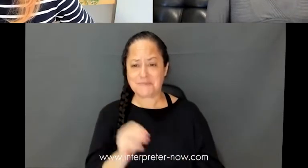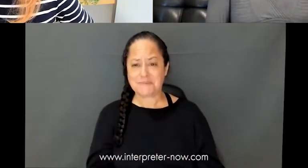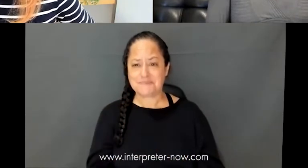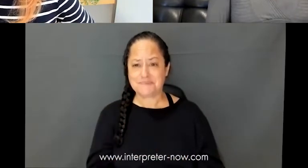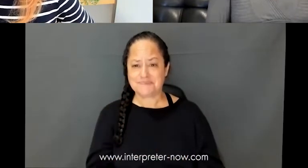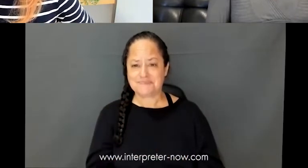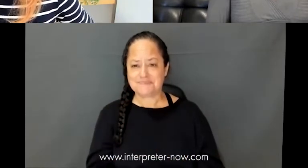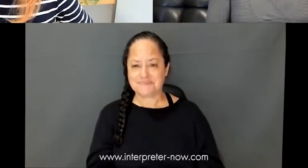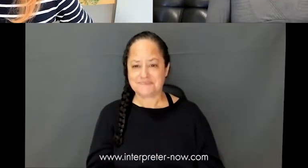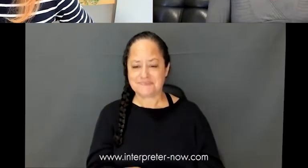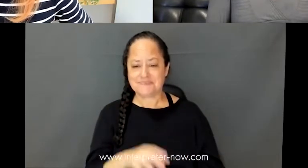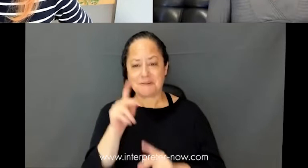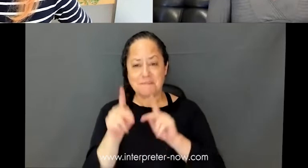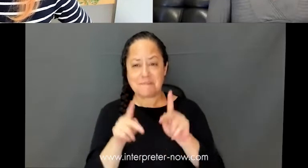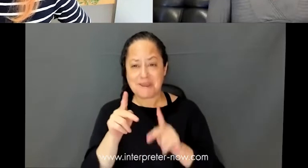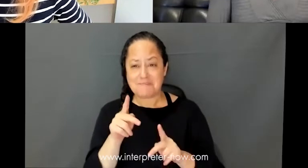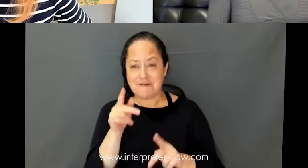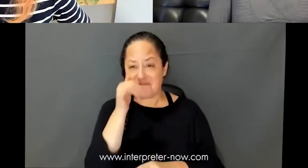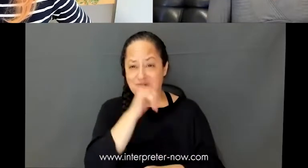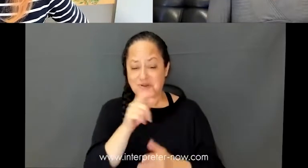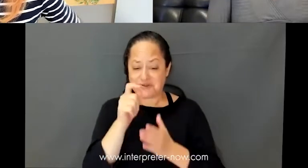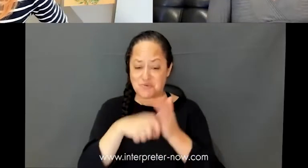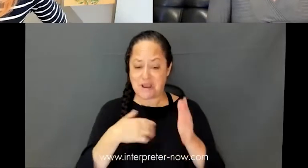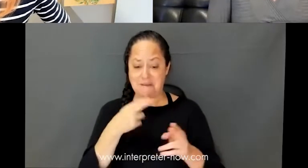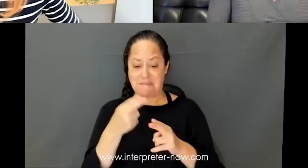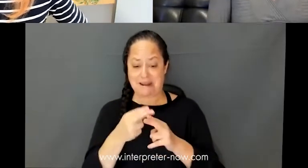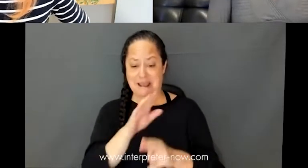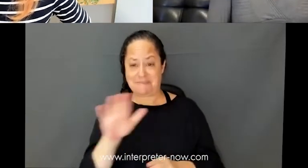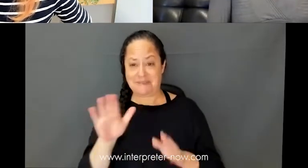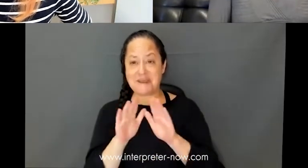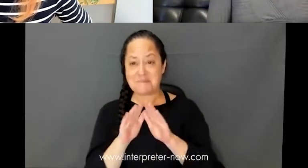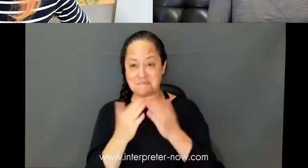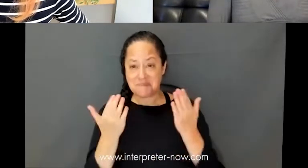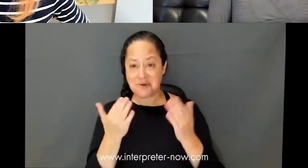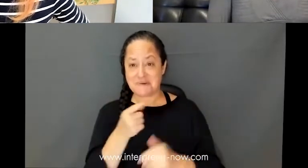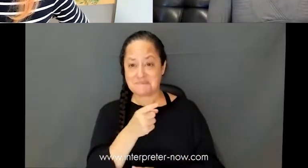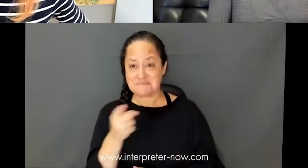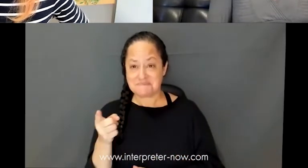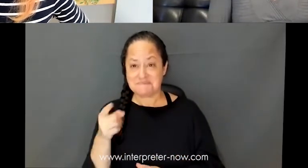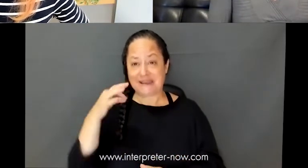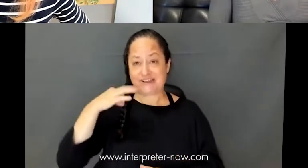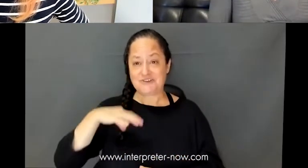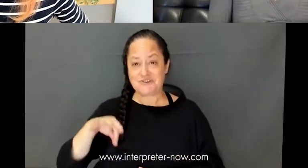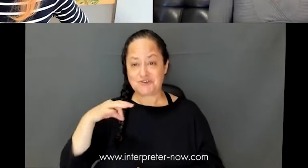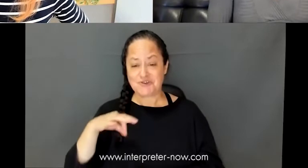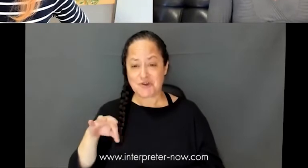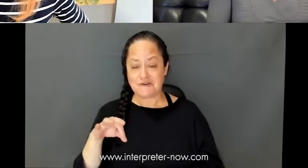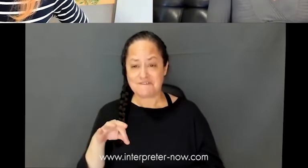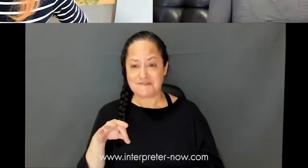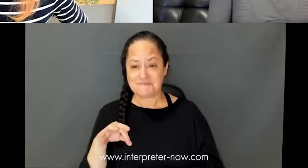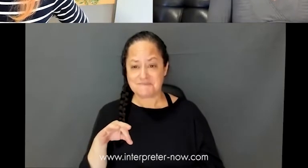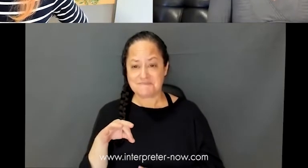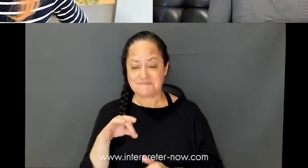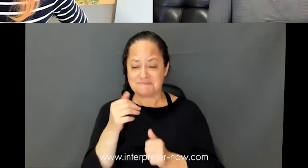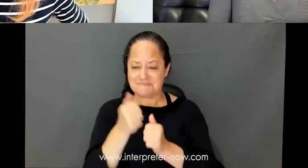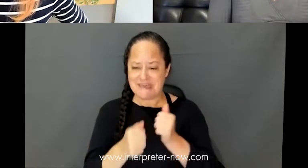yeah, lovely to see. If people are foolish enough to write my name in their book, then they deserve, in every sense